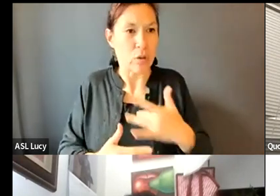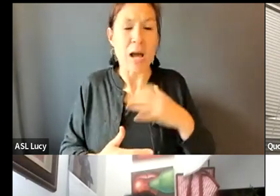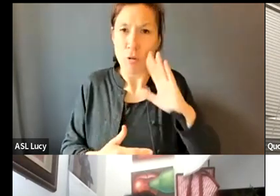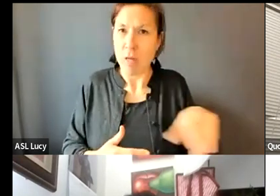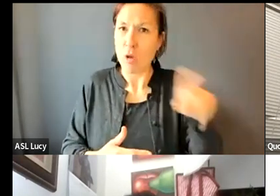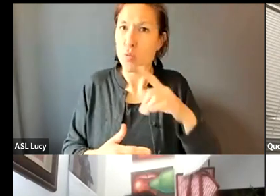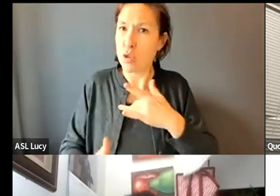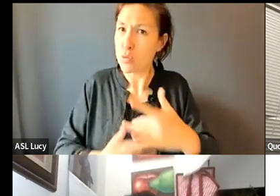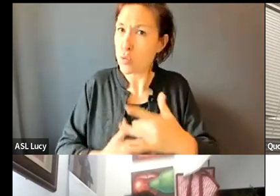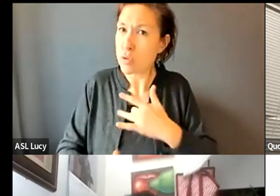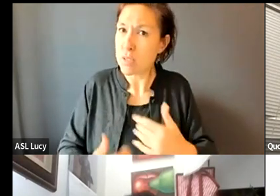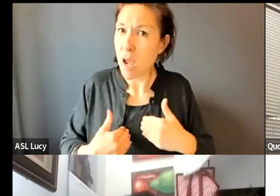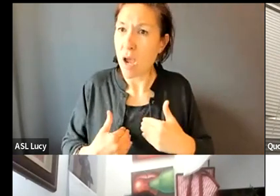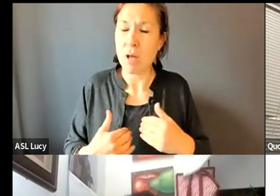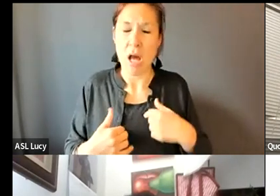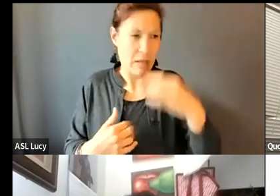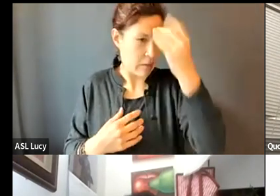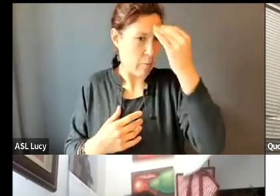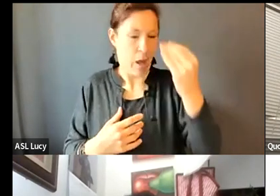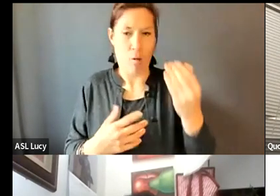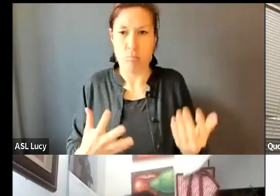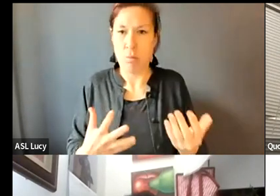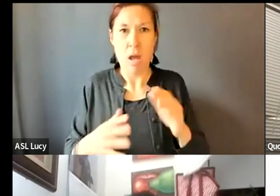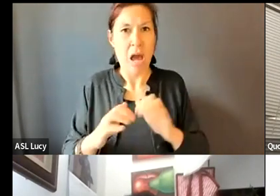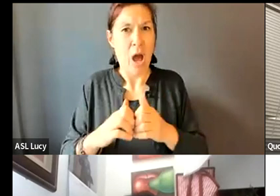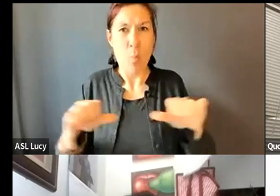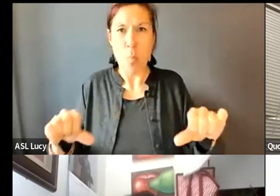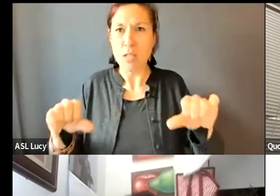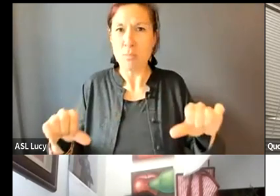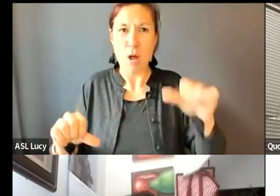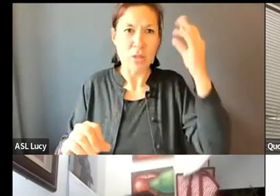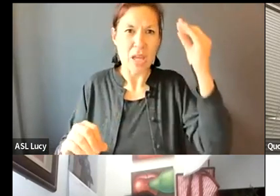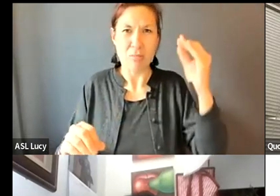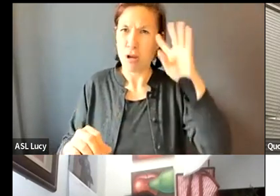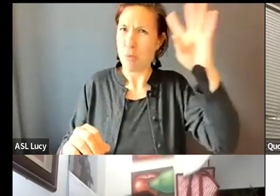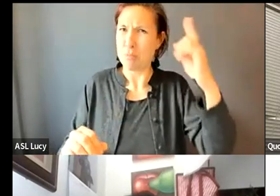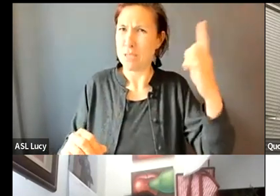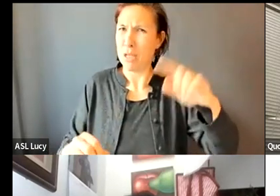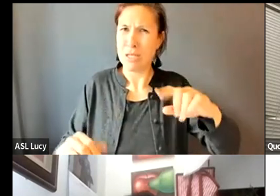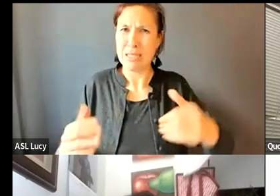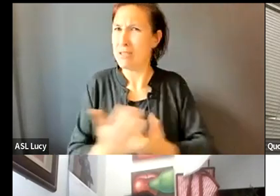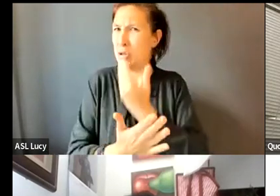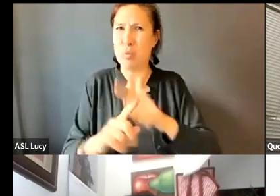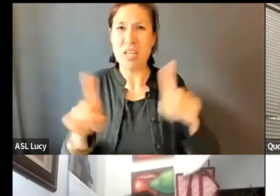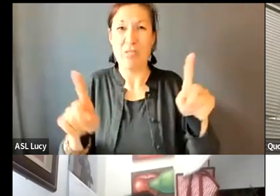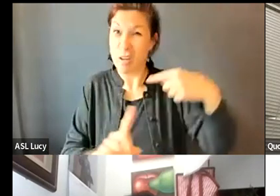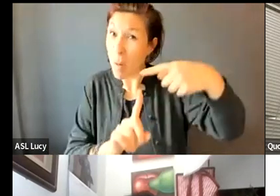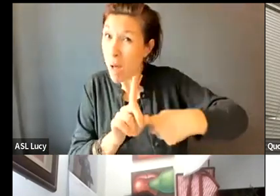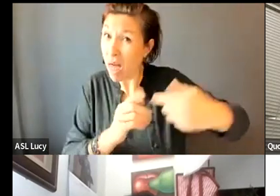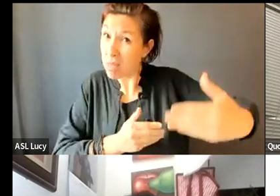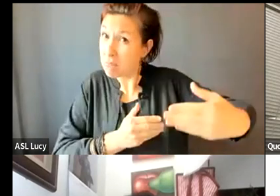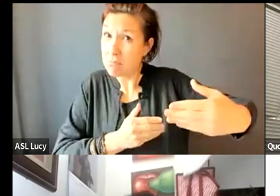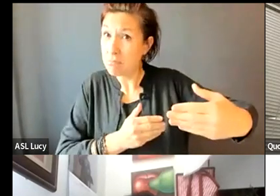I shudder at the thought of how we could possibly think we could come up with an alternative budget between